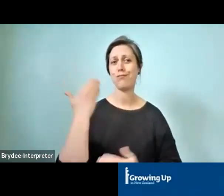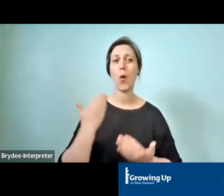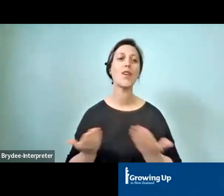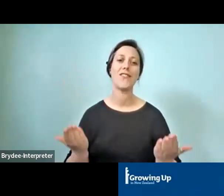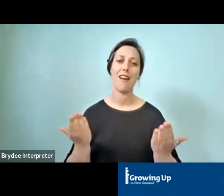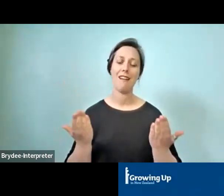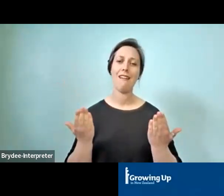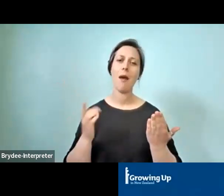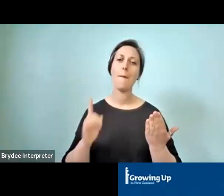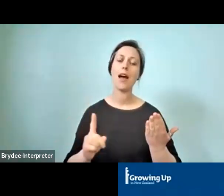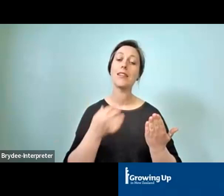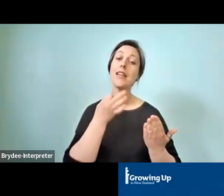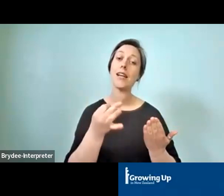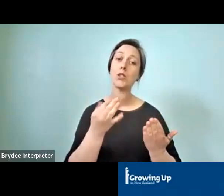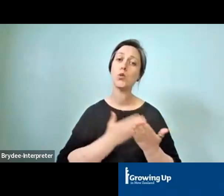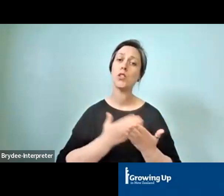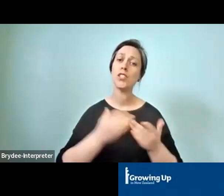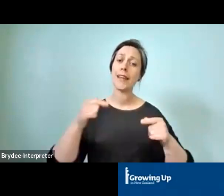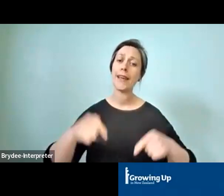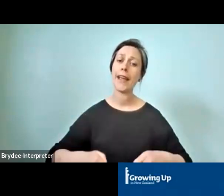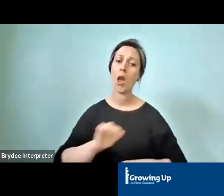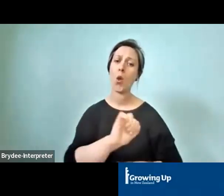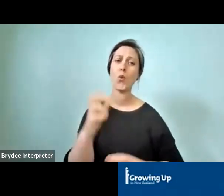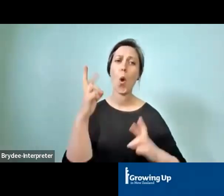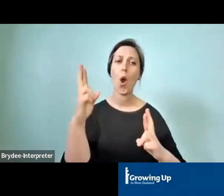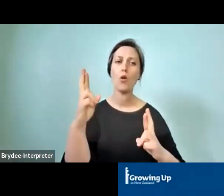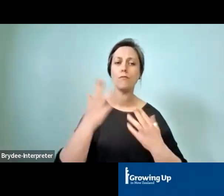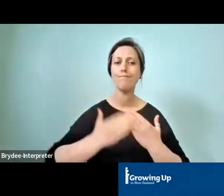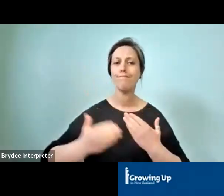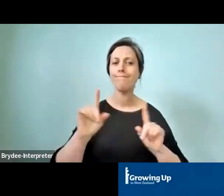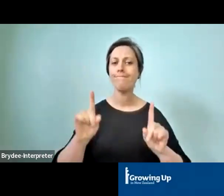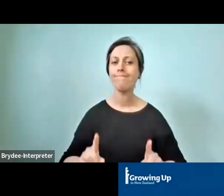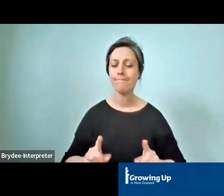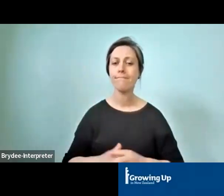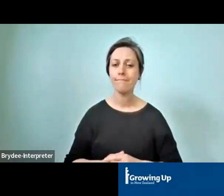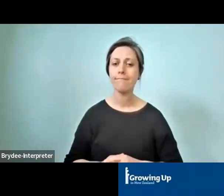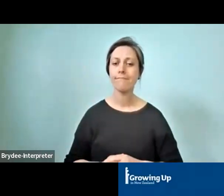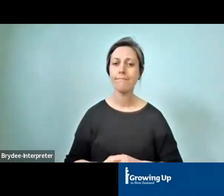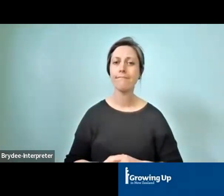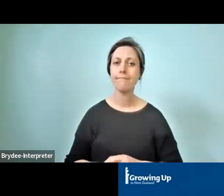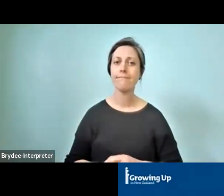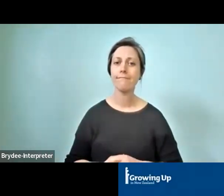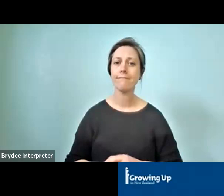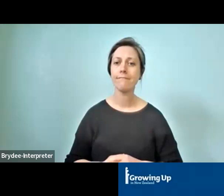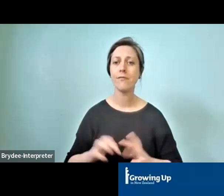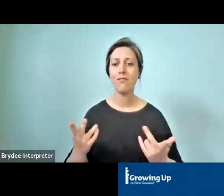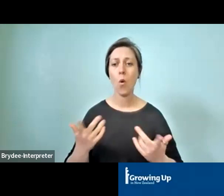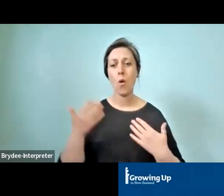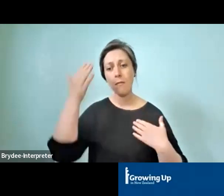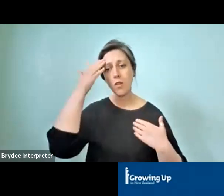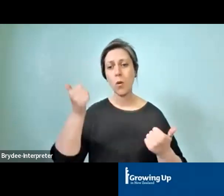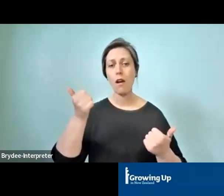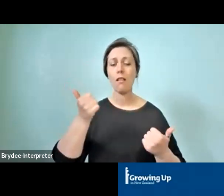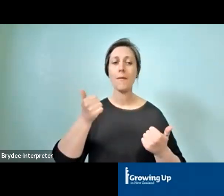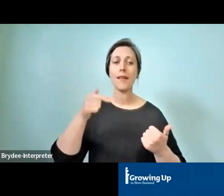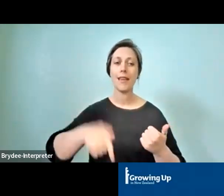really ask if you'd share with everyone here what some of your hopes are for the mental well-being of rangatahi here